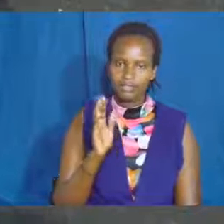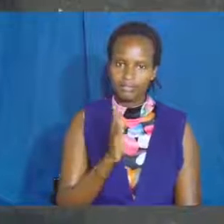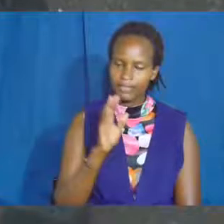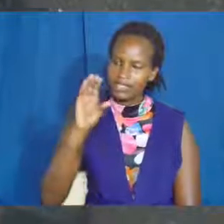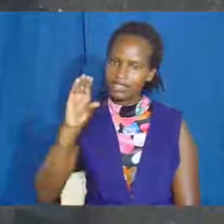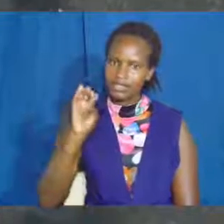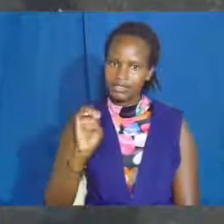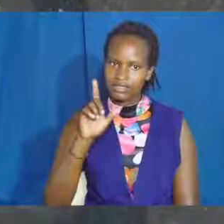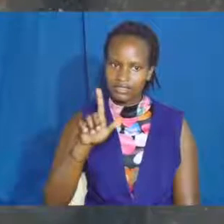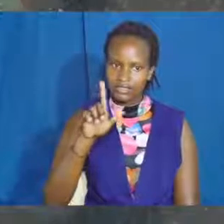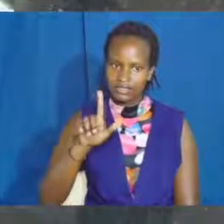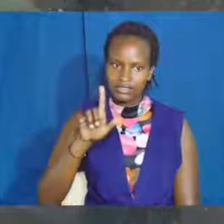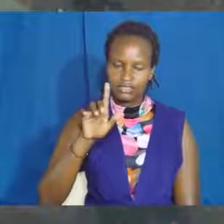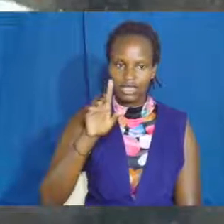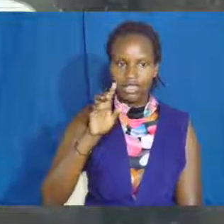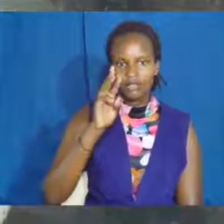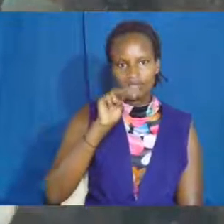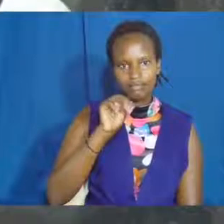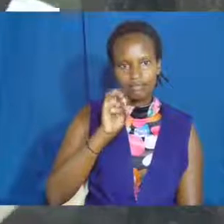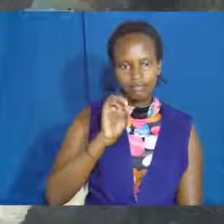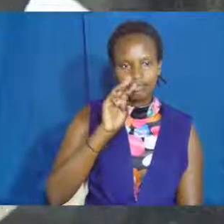cell membrane.